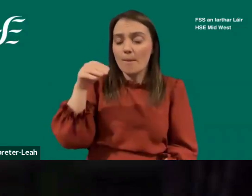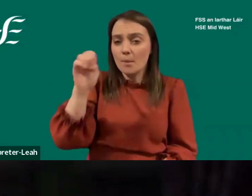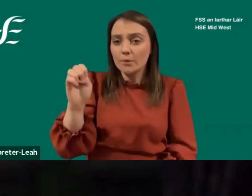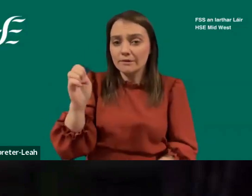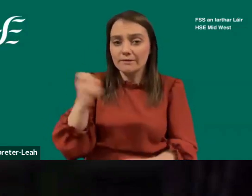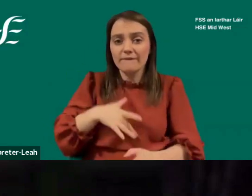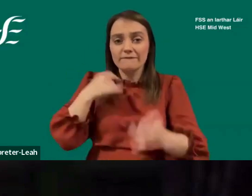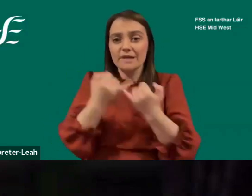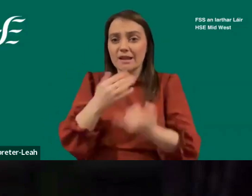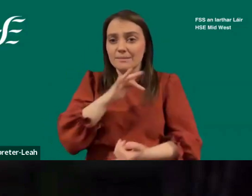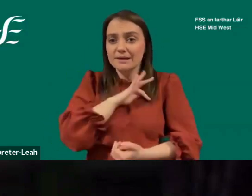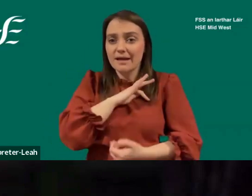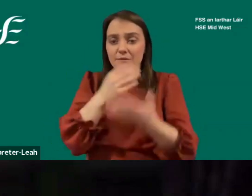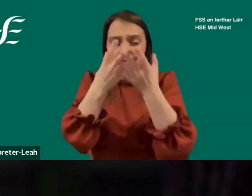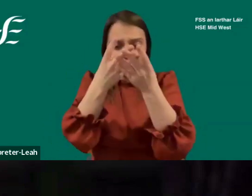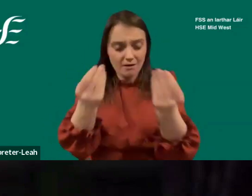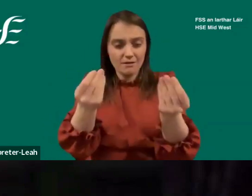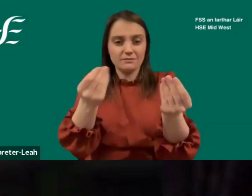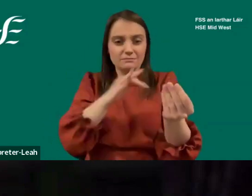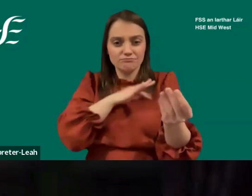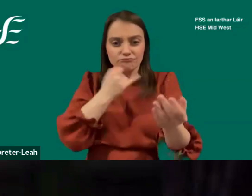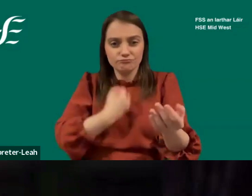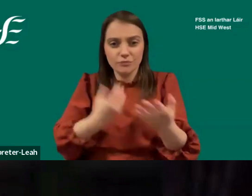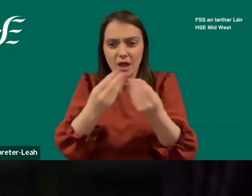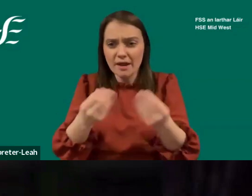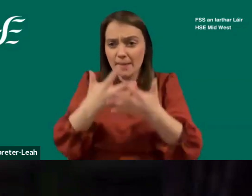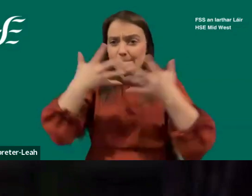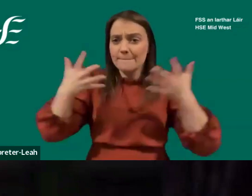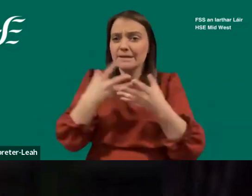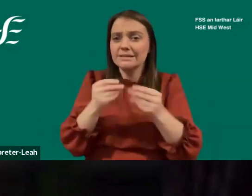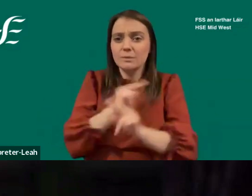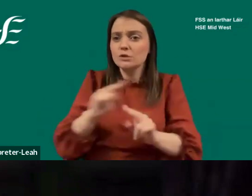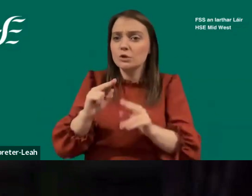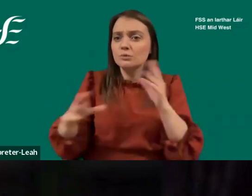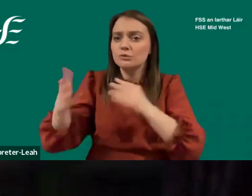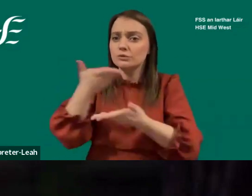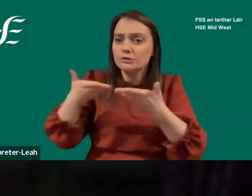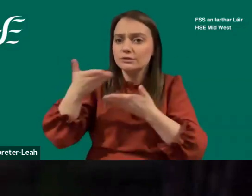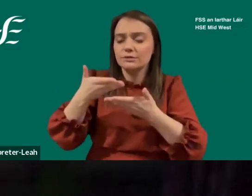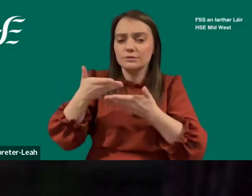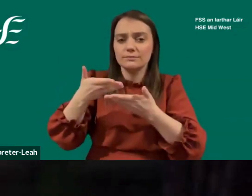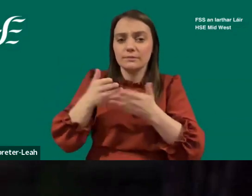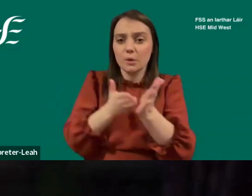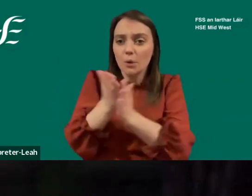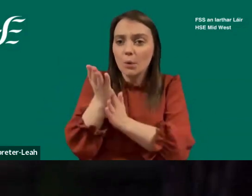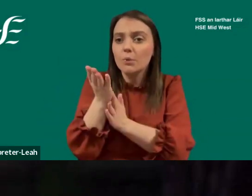was just not there. And I think that's the biggest thing that is not spoken about in women going through the